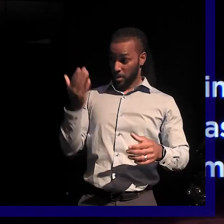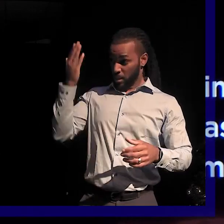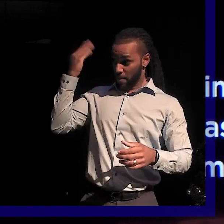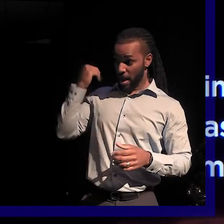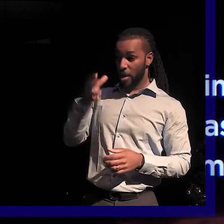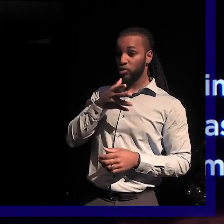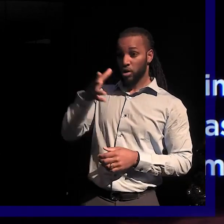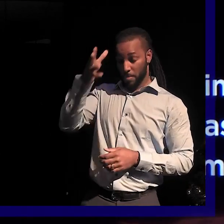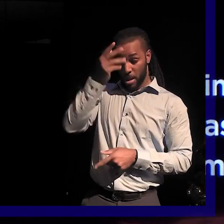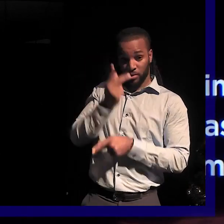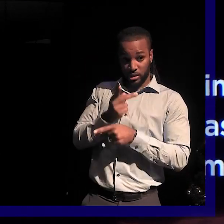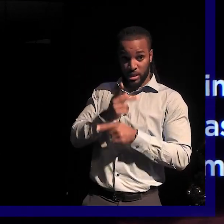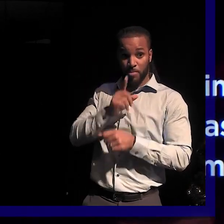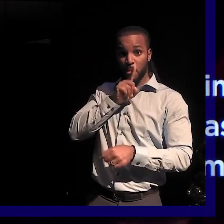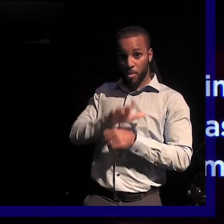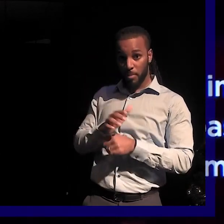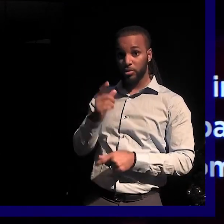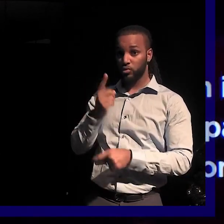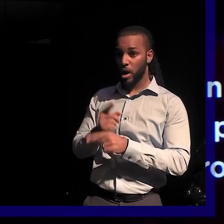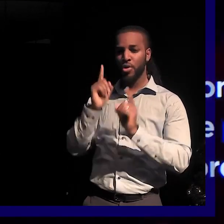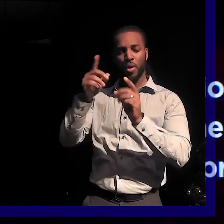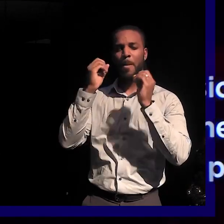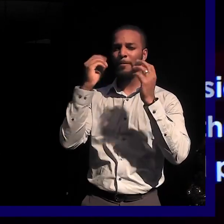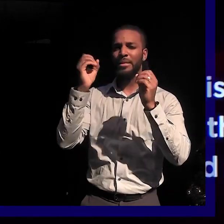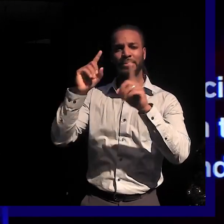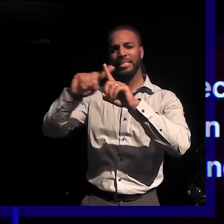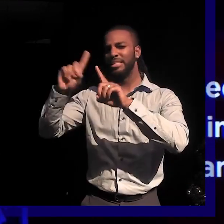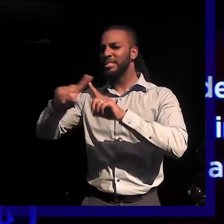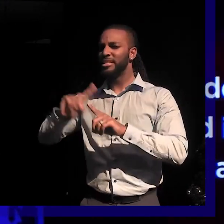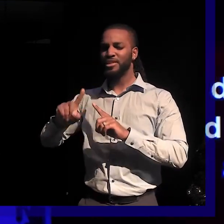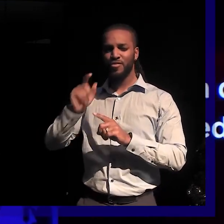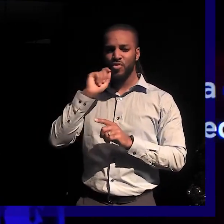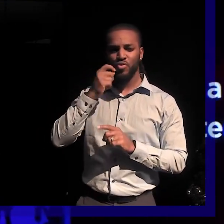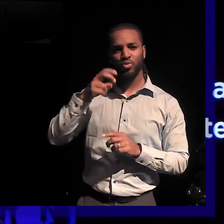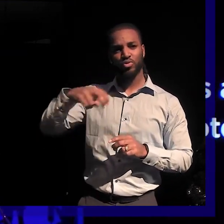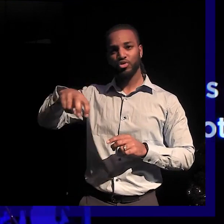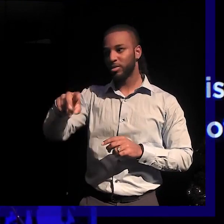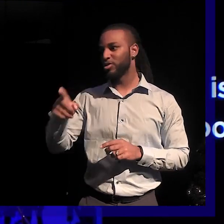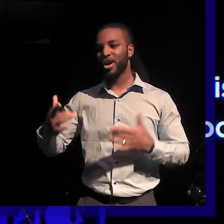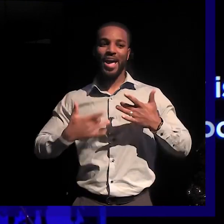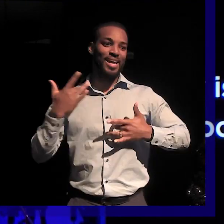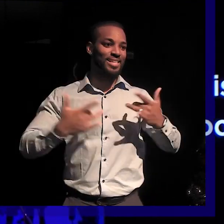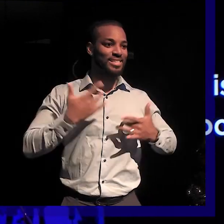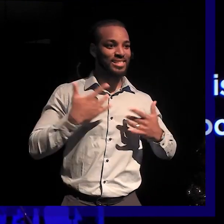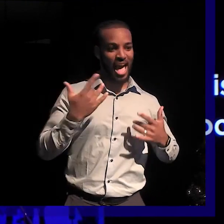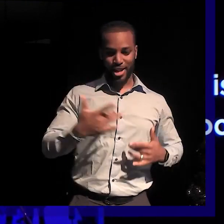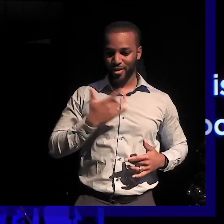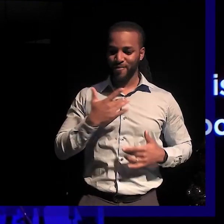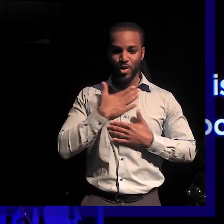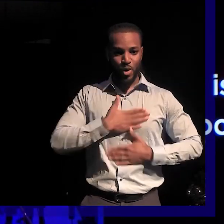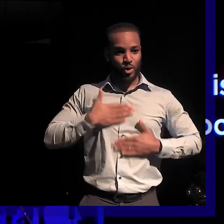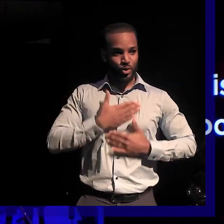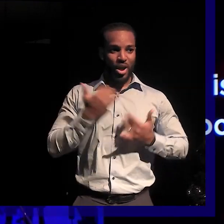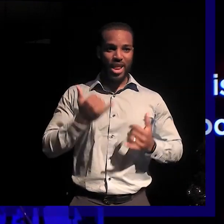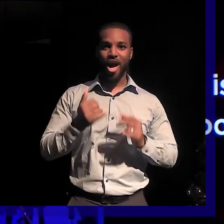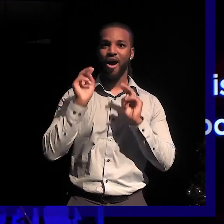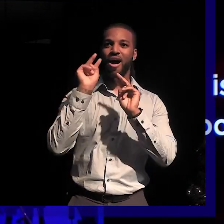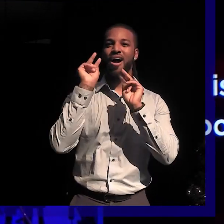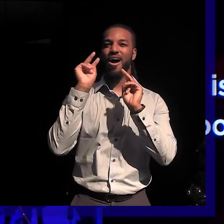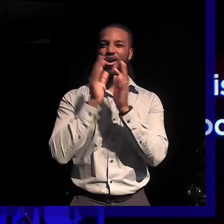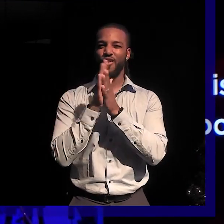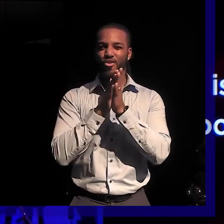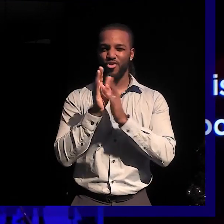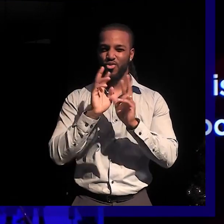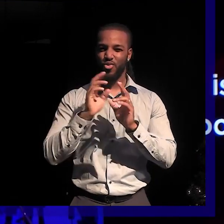them fulfilling amazing trips, and you start to get your hopes up, and you start to experience a little bit of joy now because of the trip that's